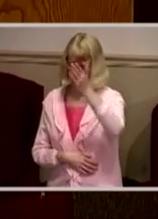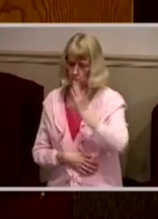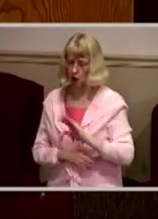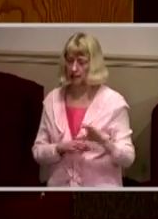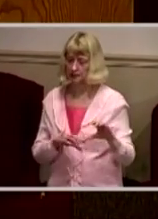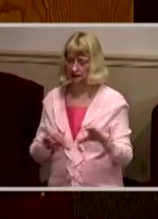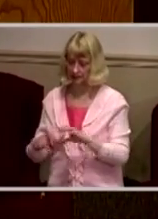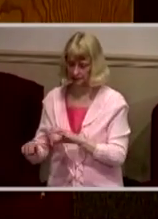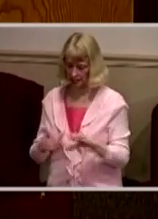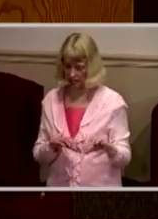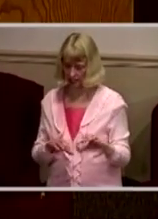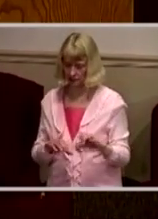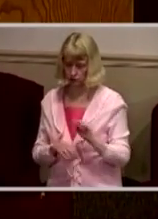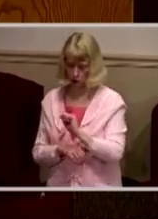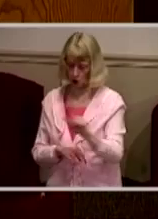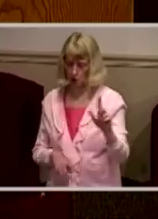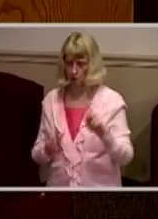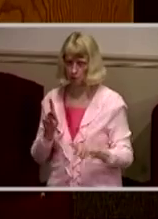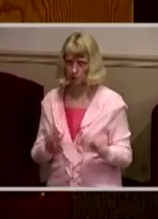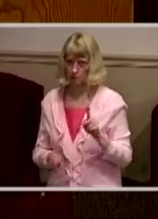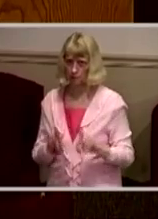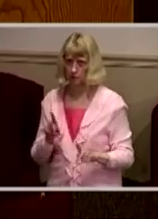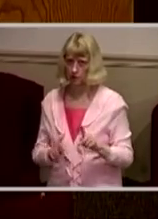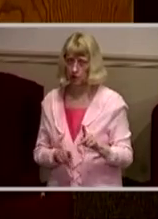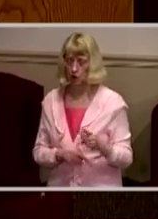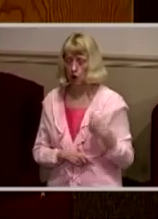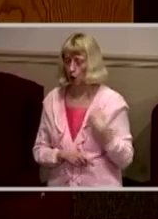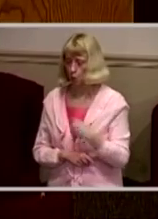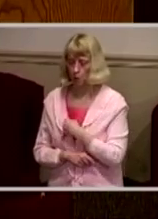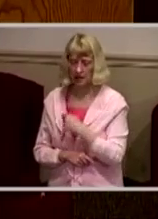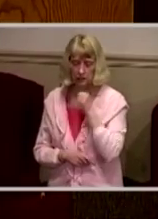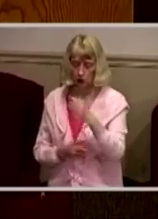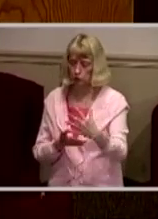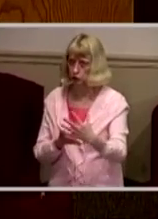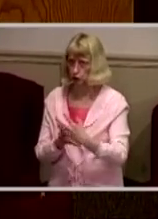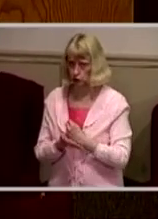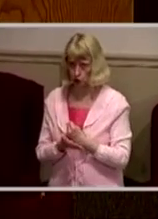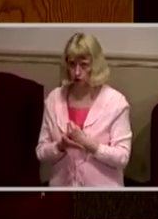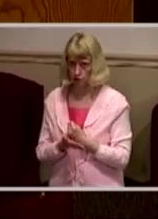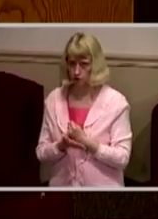for mankind, that means all of us, which we do not deserve,